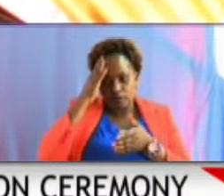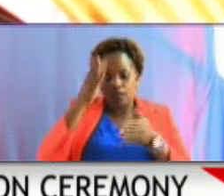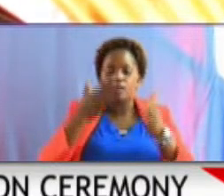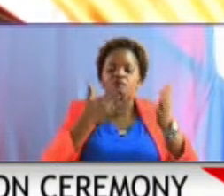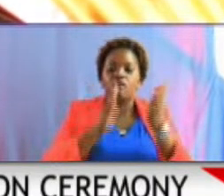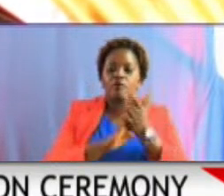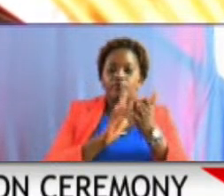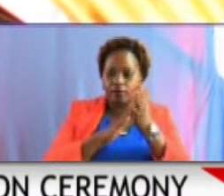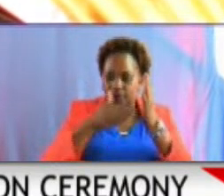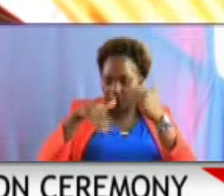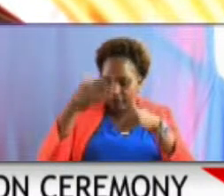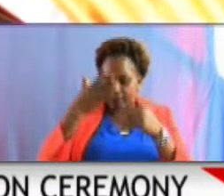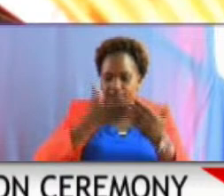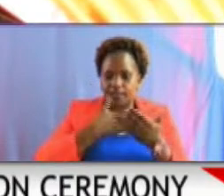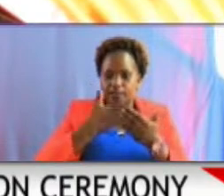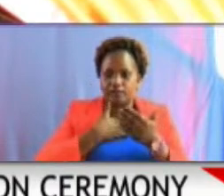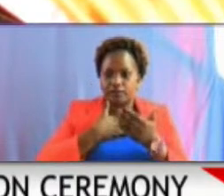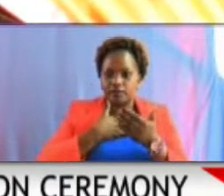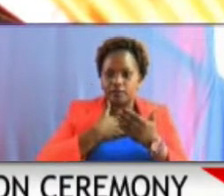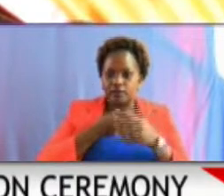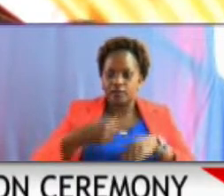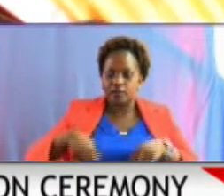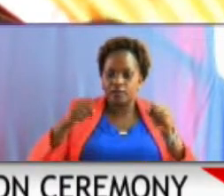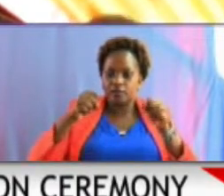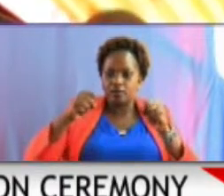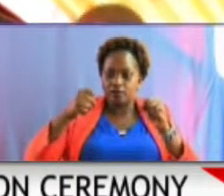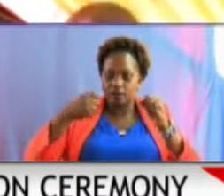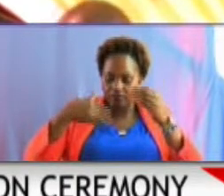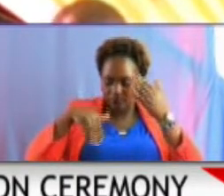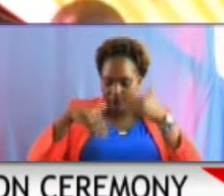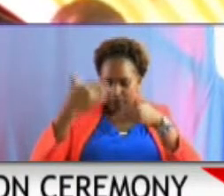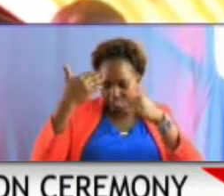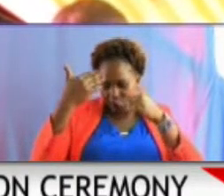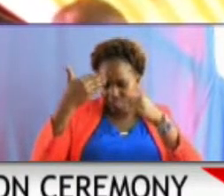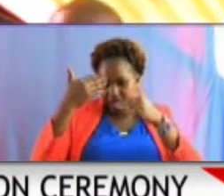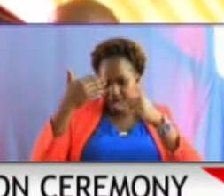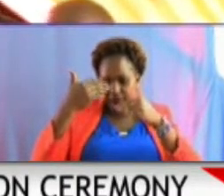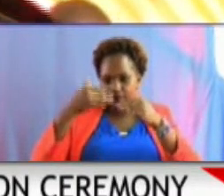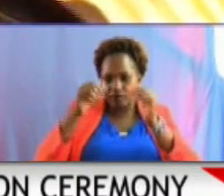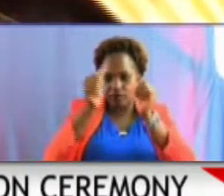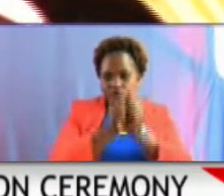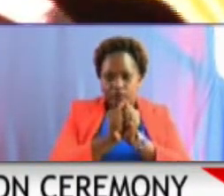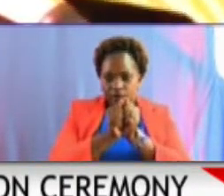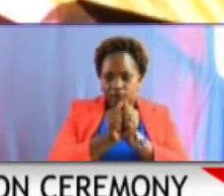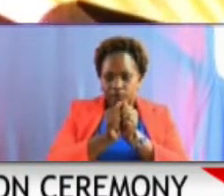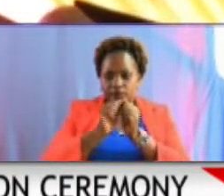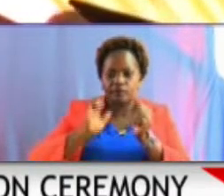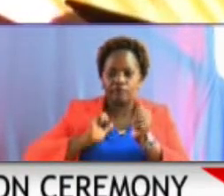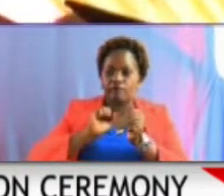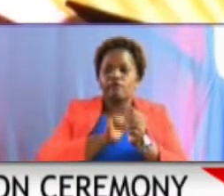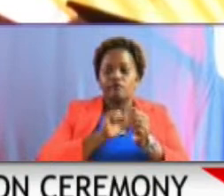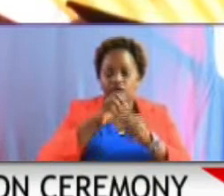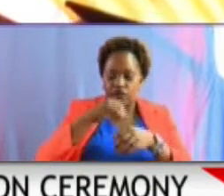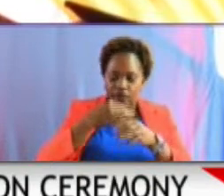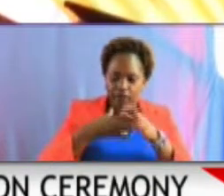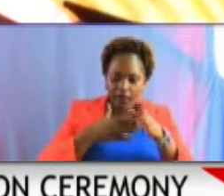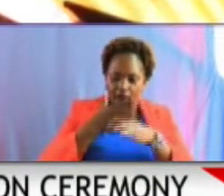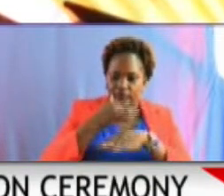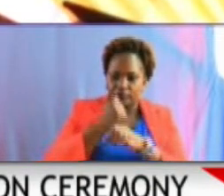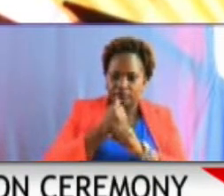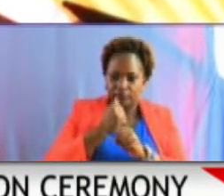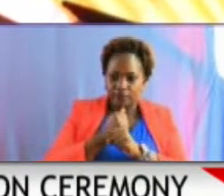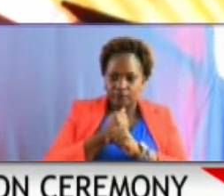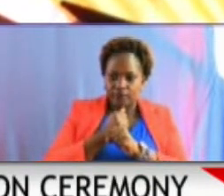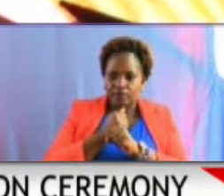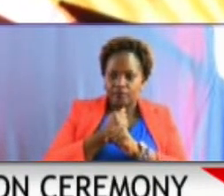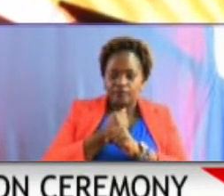the University Council Chairman, Professor Joachim Usur, together with his team, for their oversight and